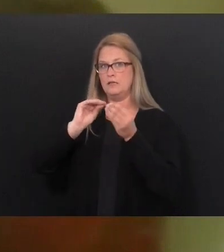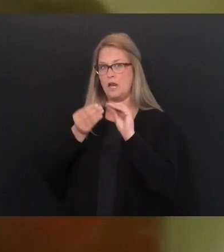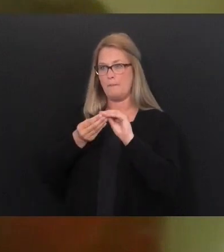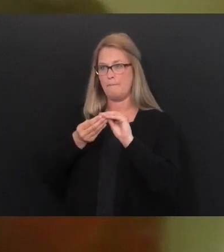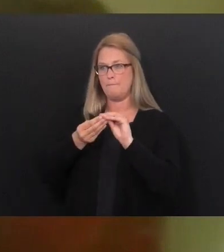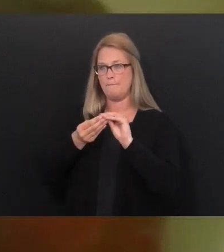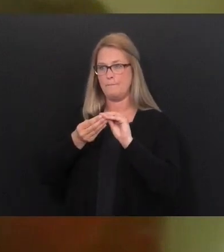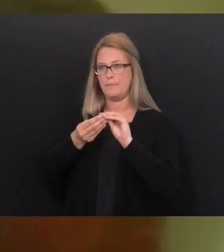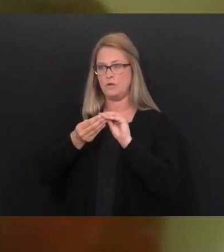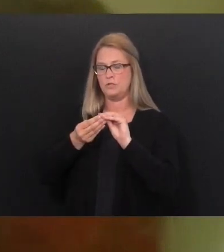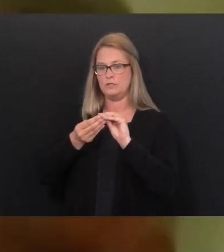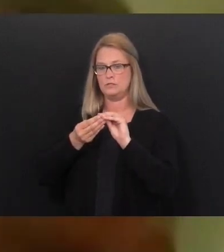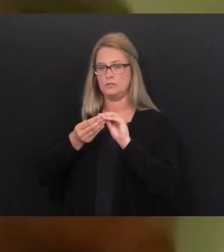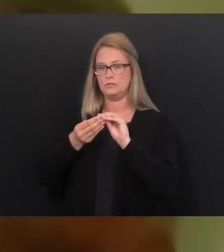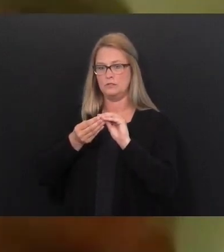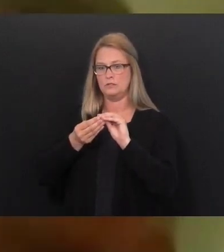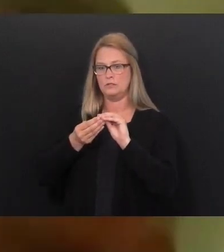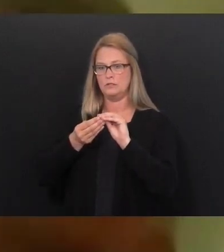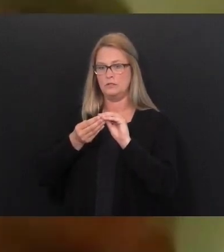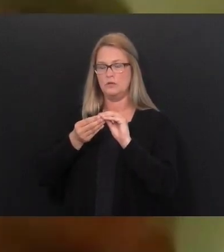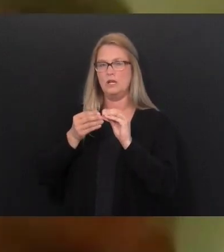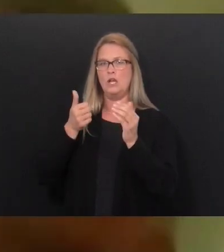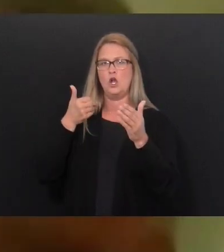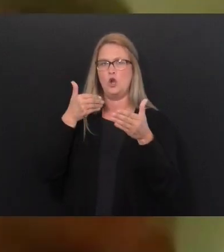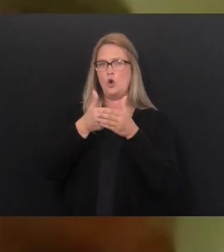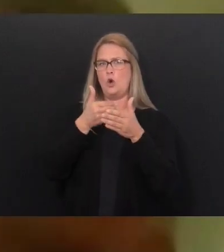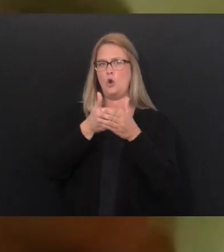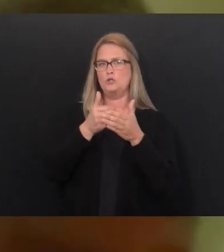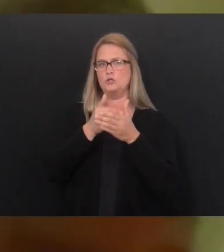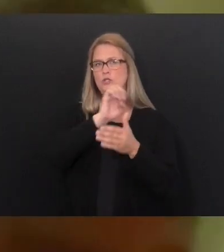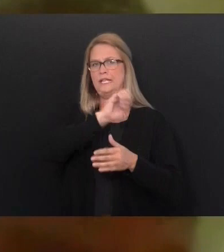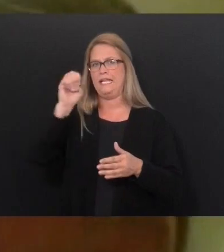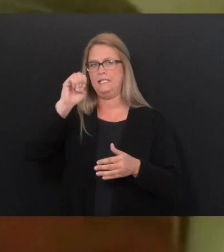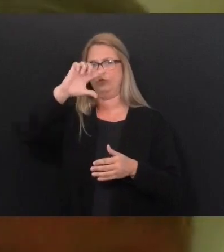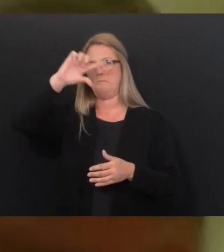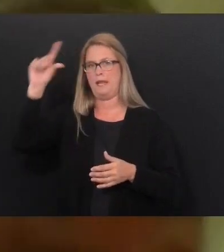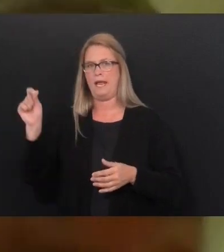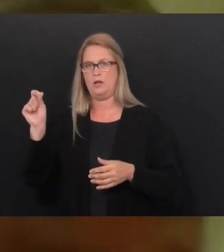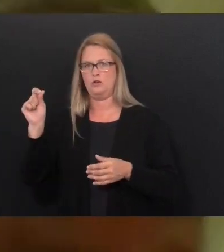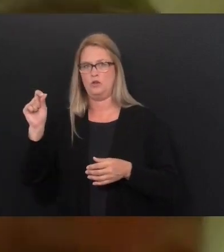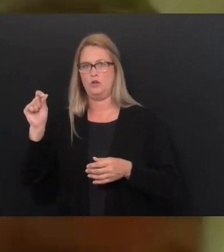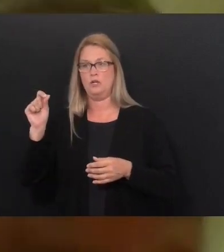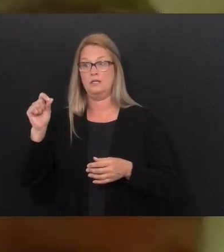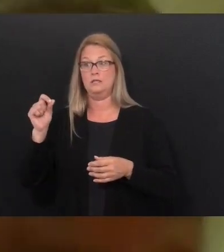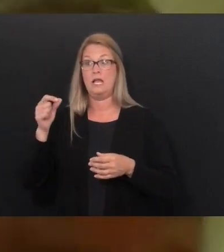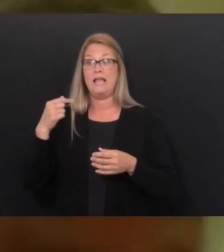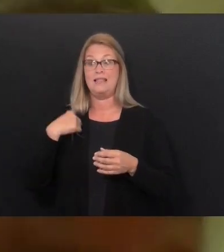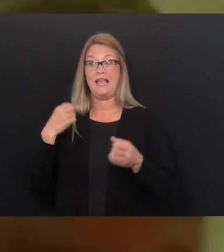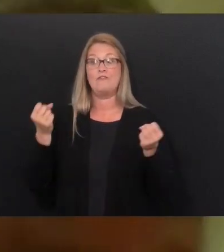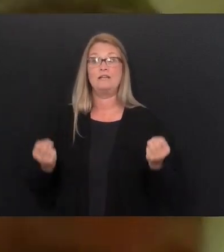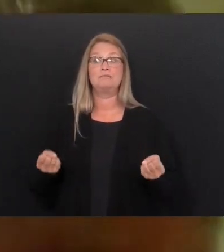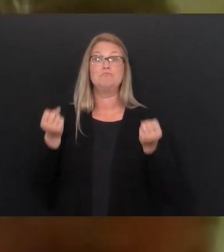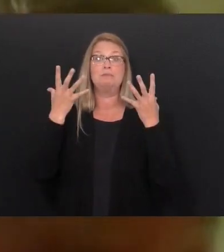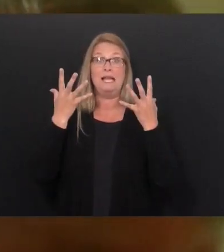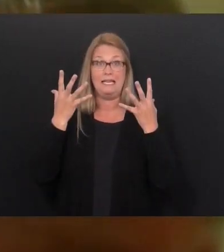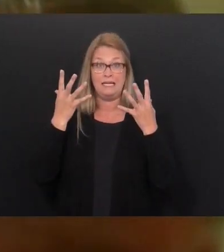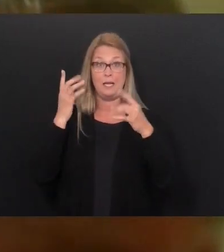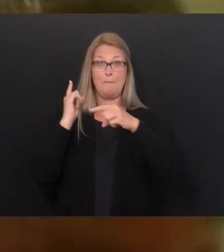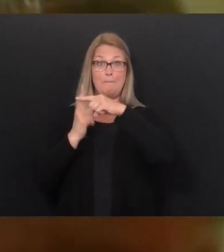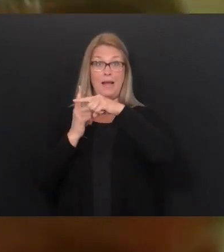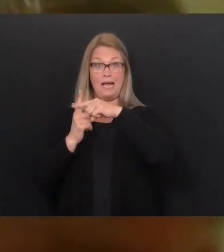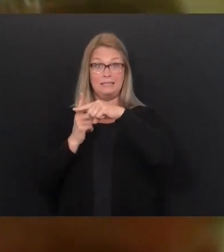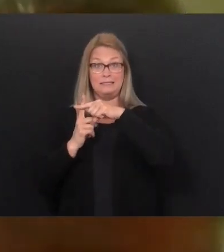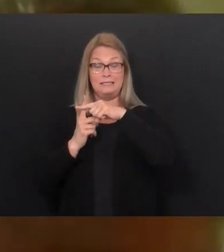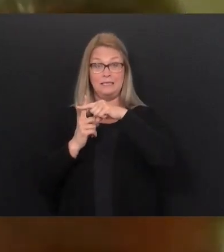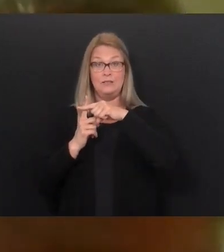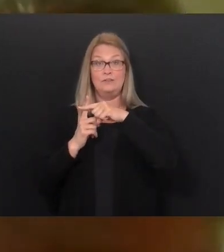on the border with the Eastern Panhandle, has almost as many positive cases in that county alone as the